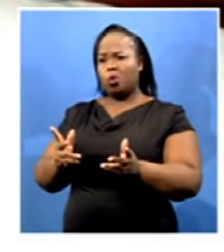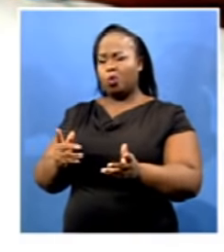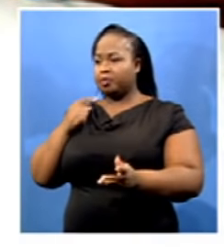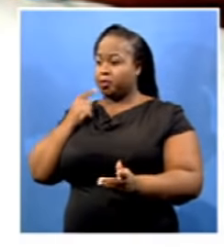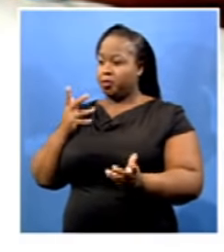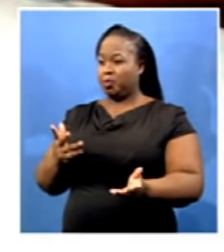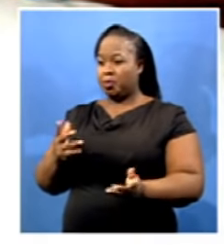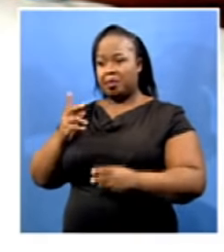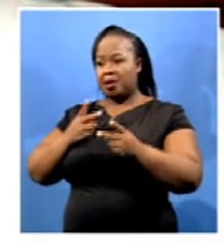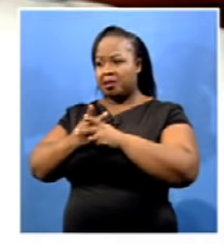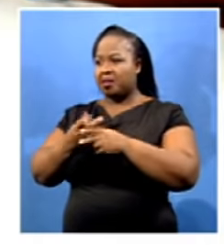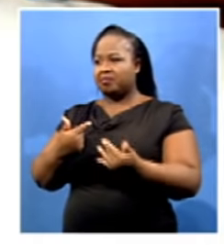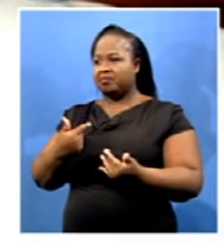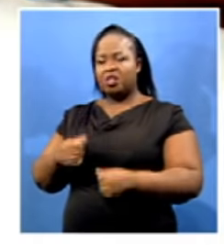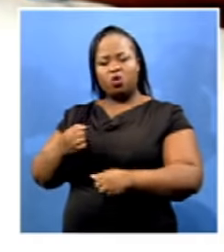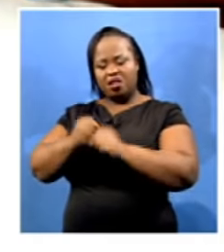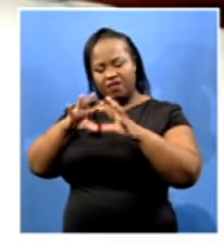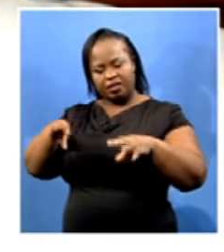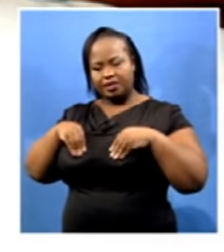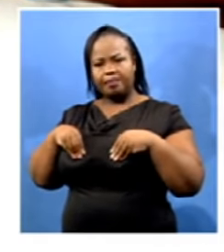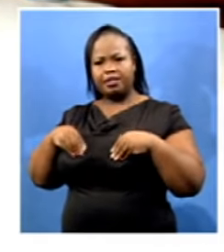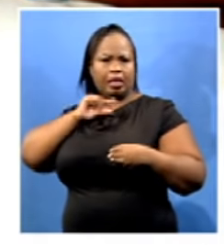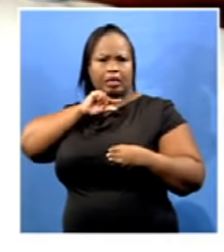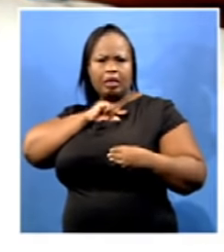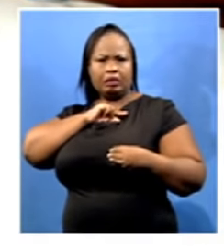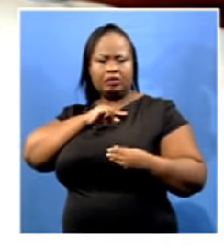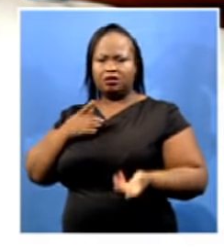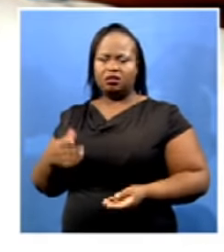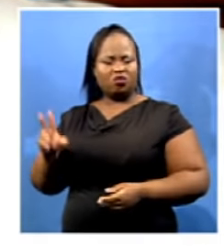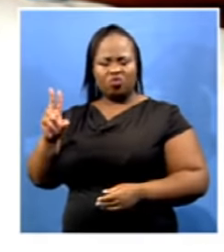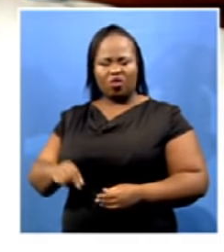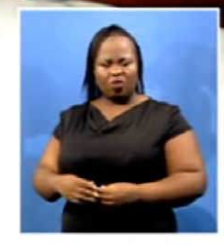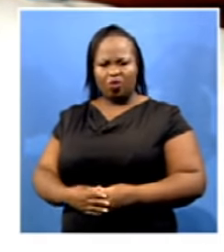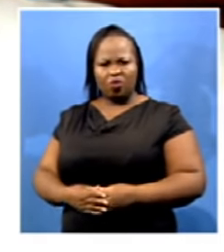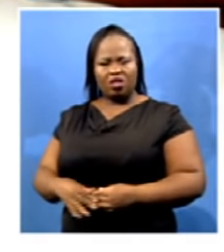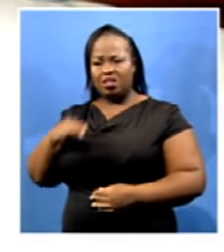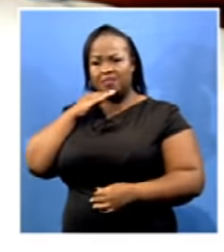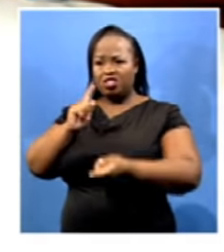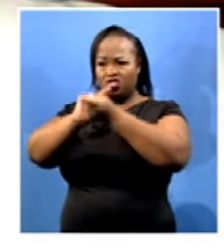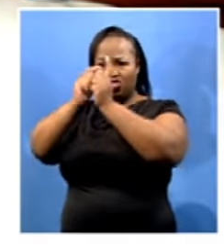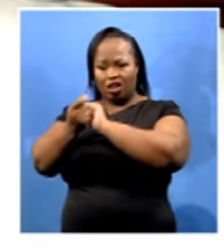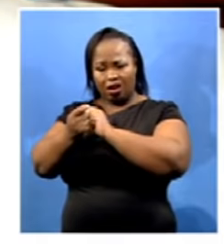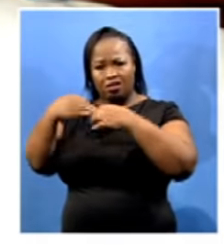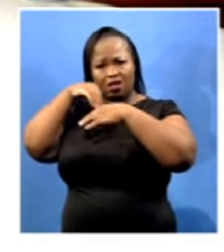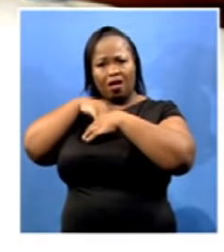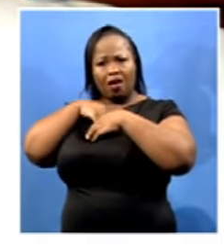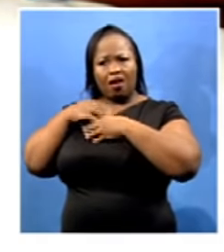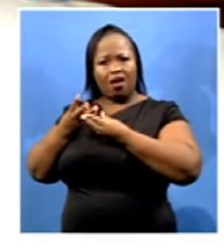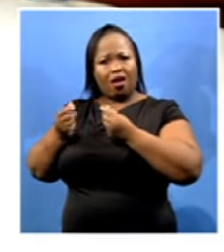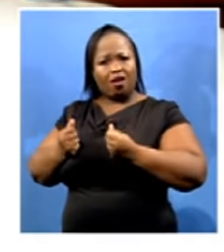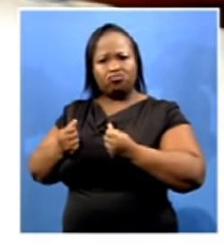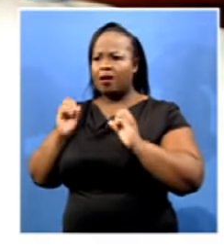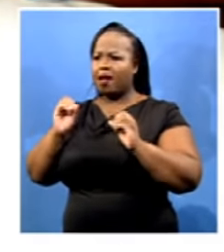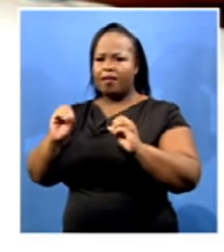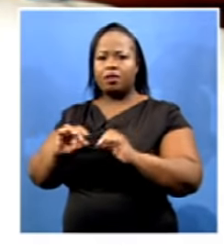And he says he's never going to admit to what he did. So no, he's not rehabilitated, and now he's been let back